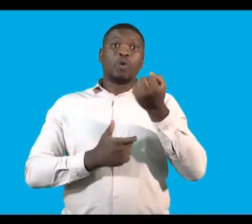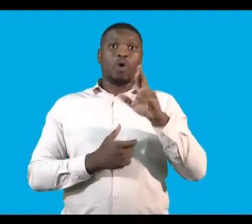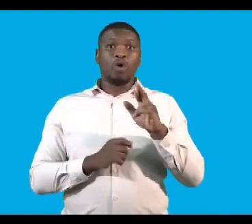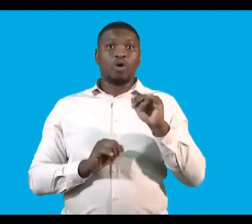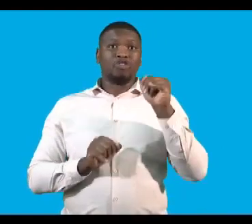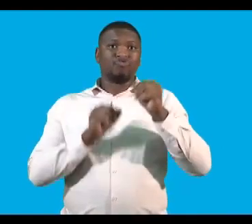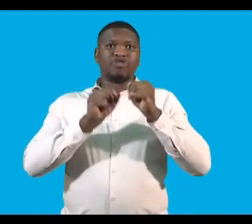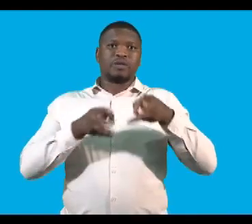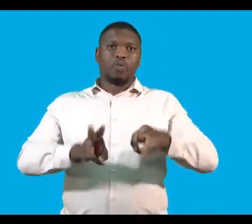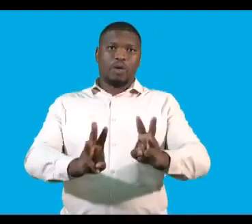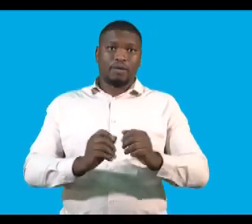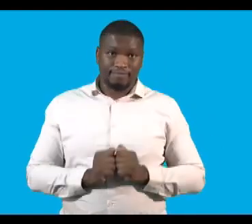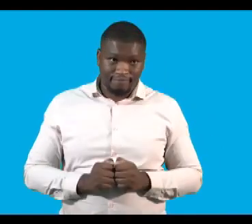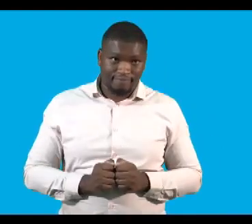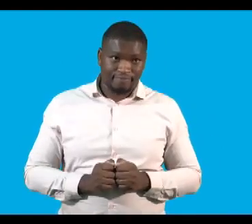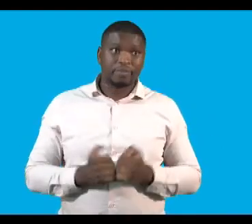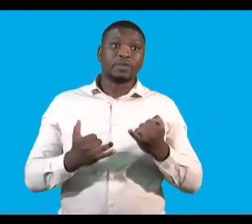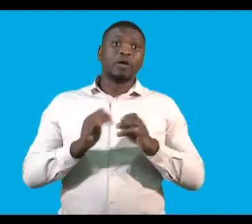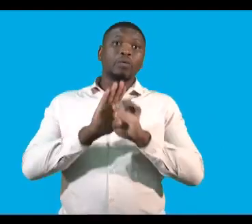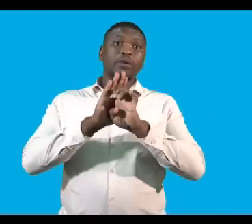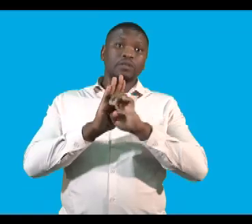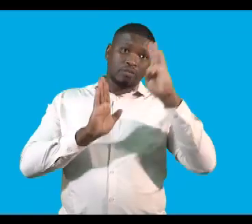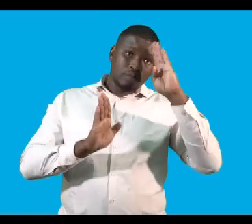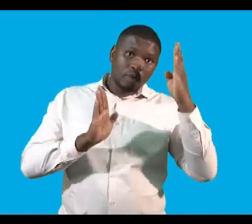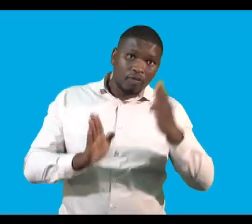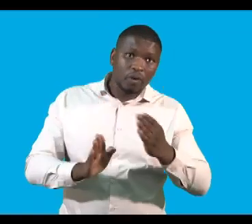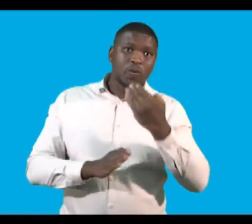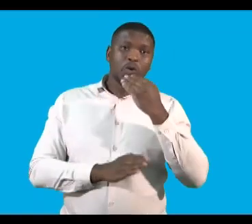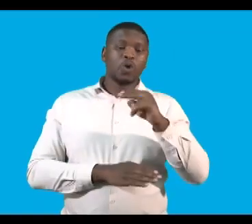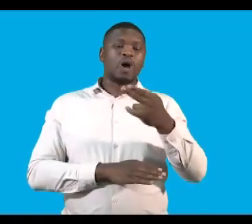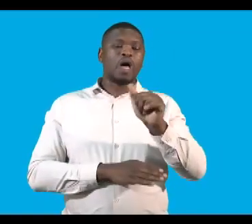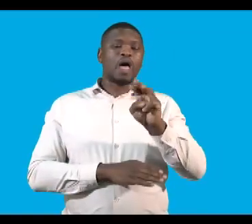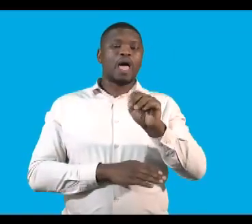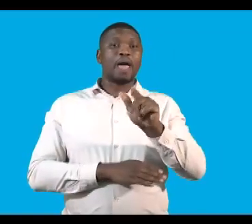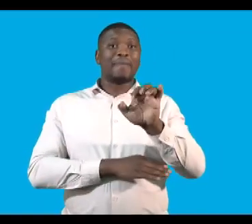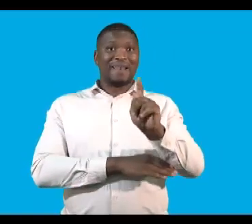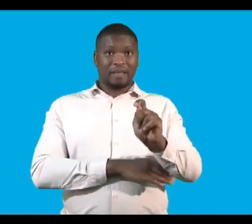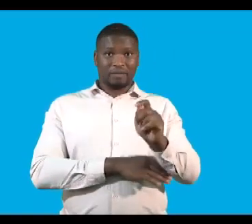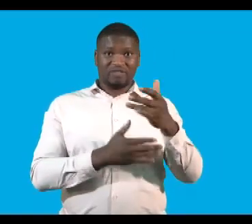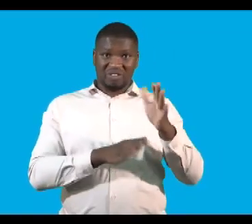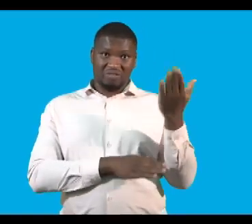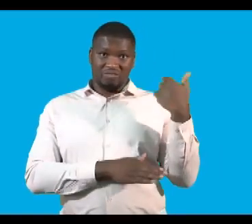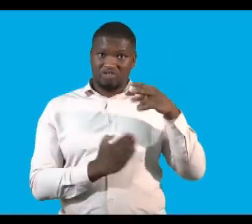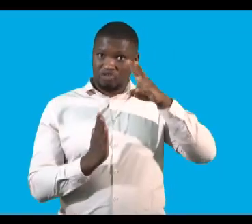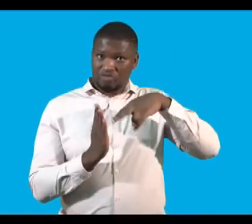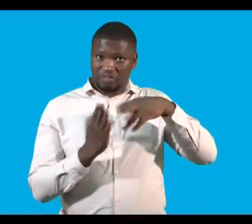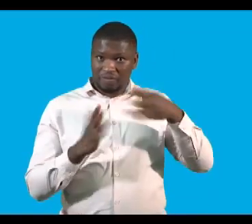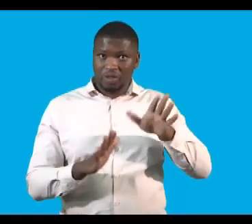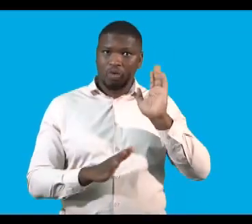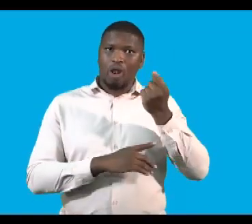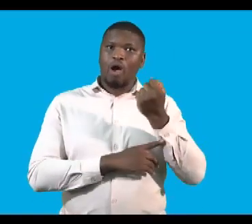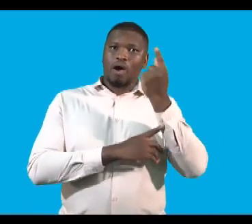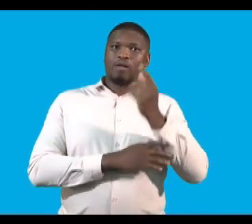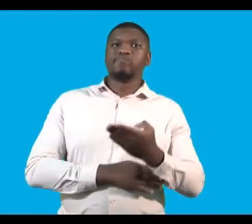or critical way. Our example today is focused on Hamlet. If you study Hamlet as one of your set works,